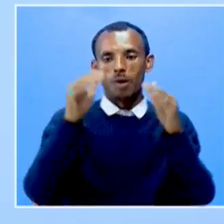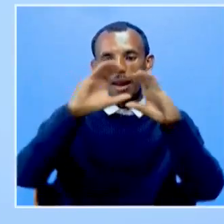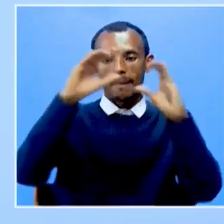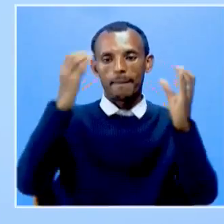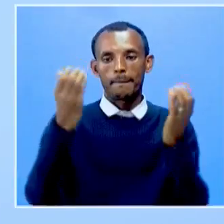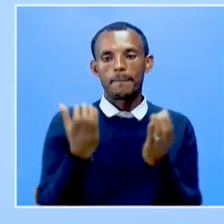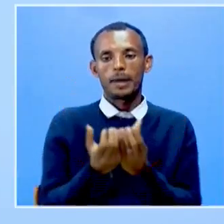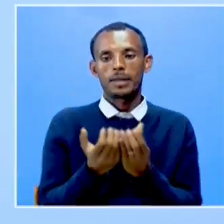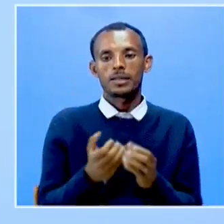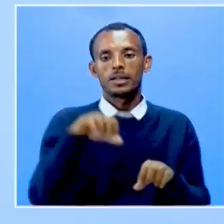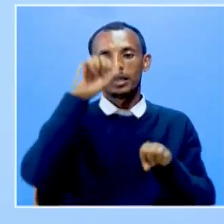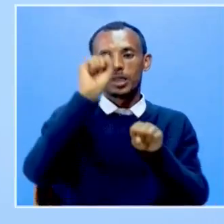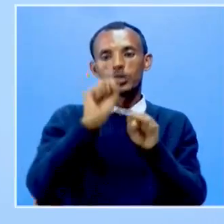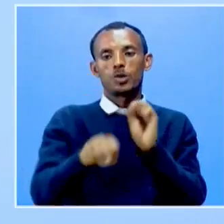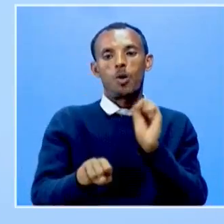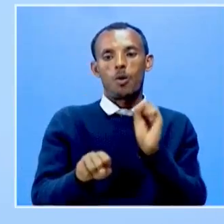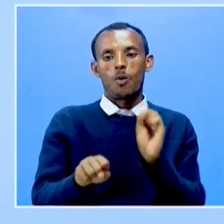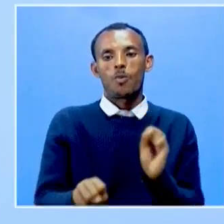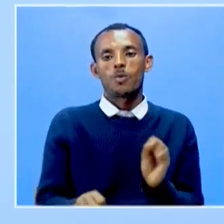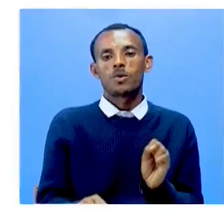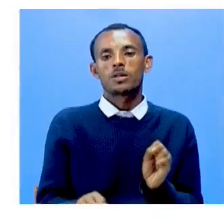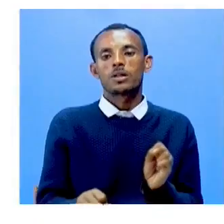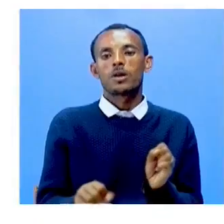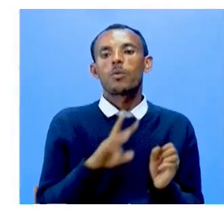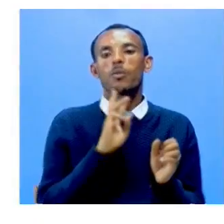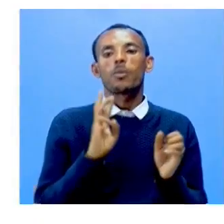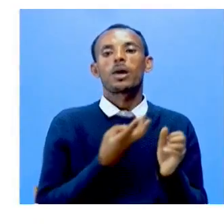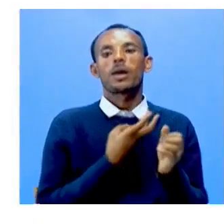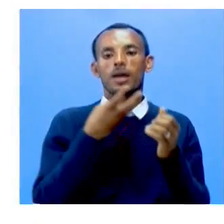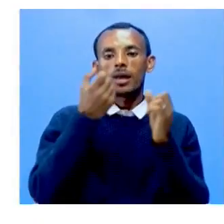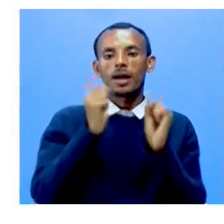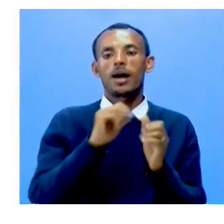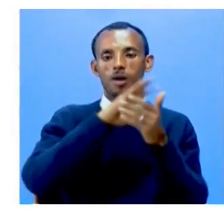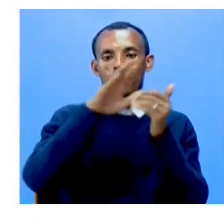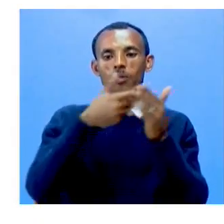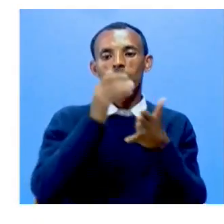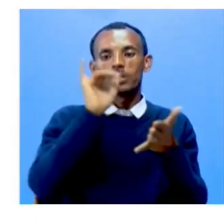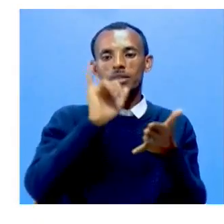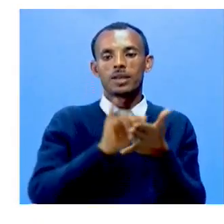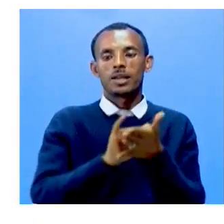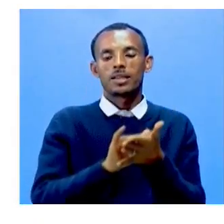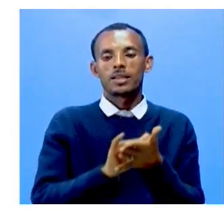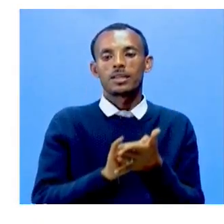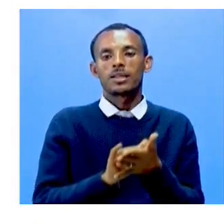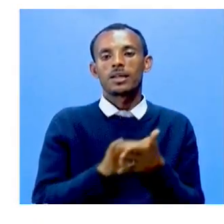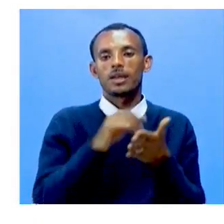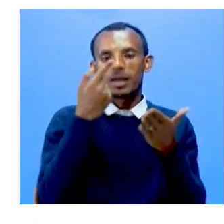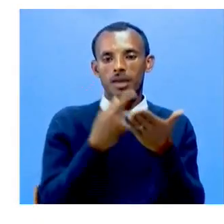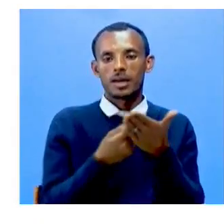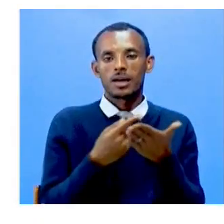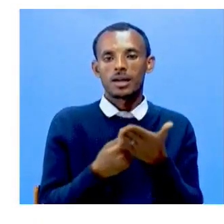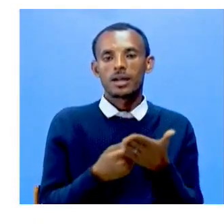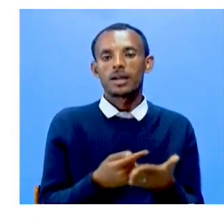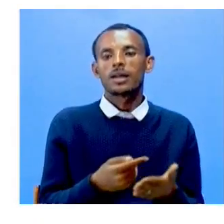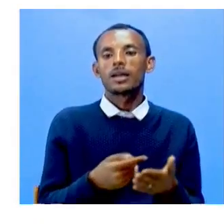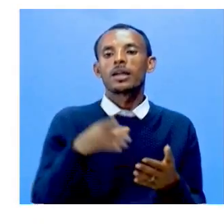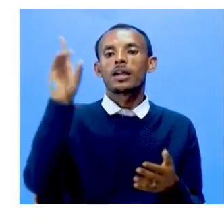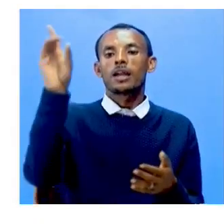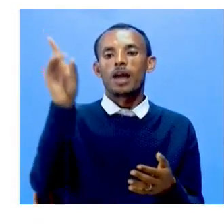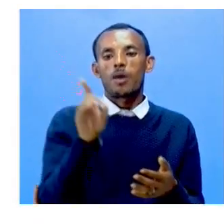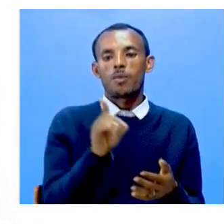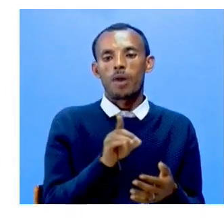parts. So you can conclude that, therefore, here